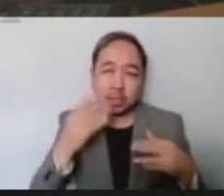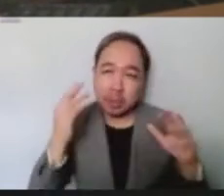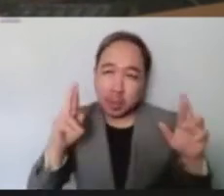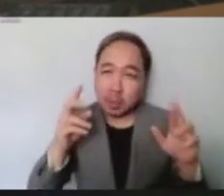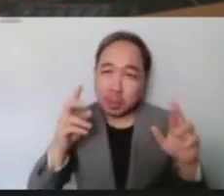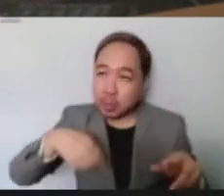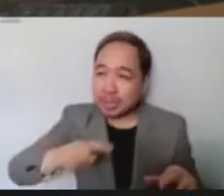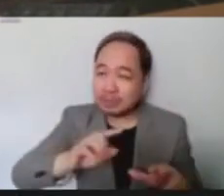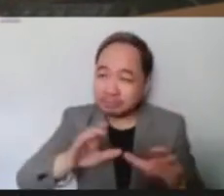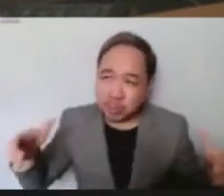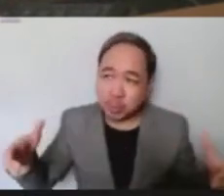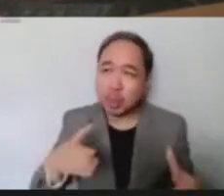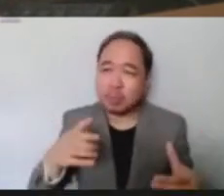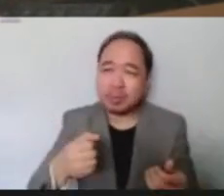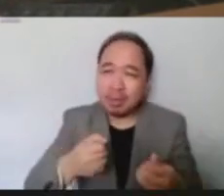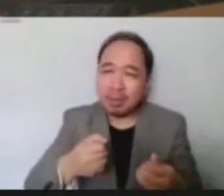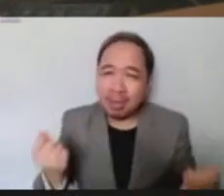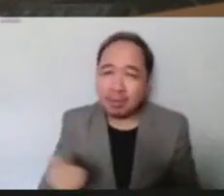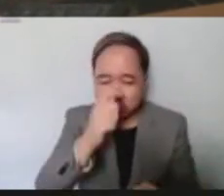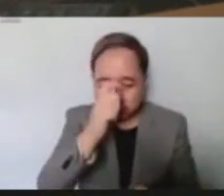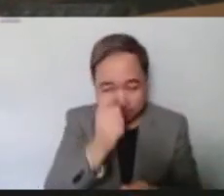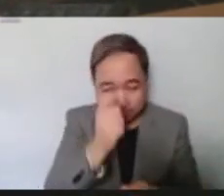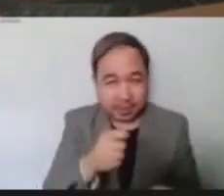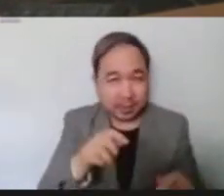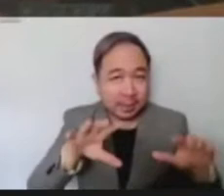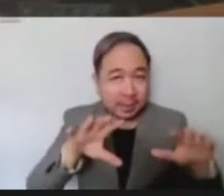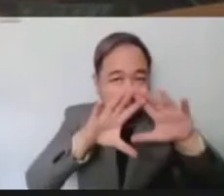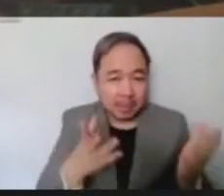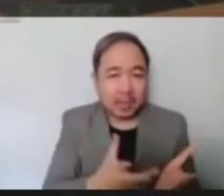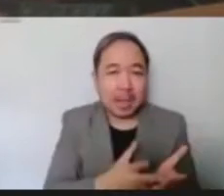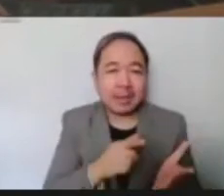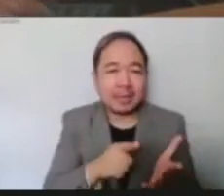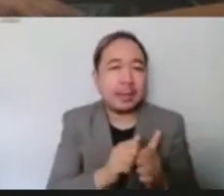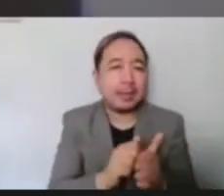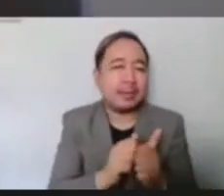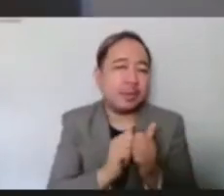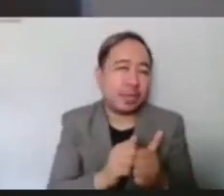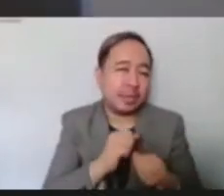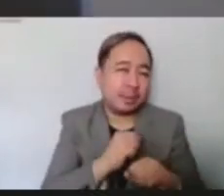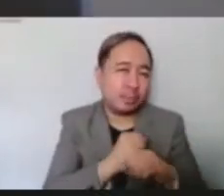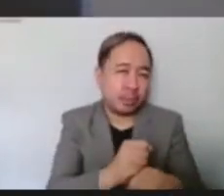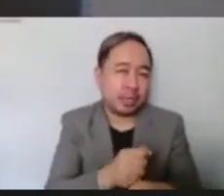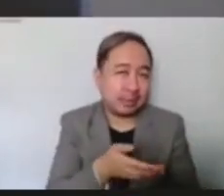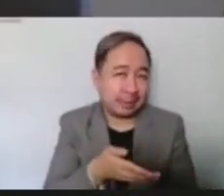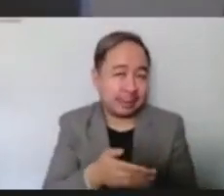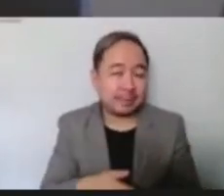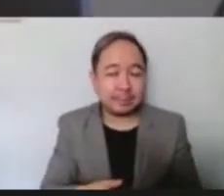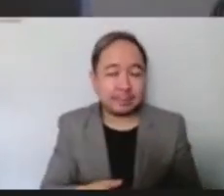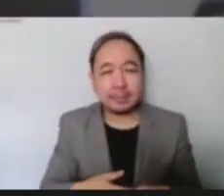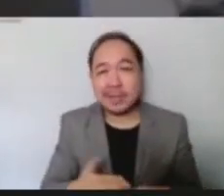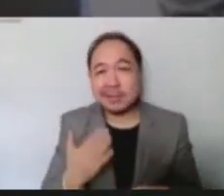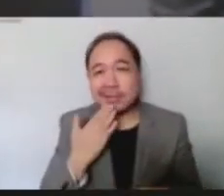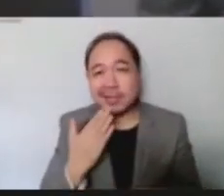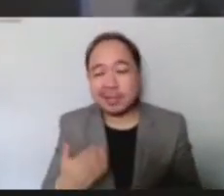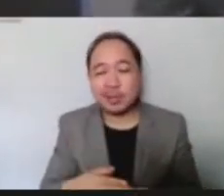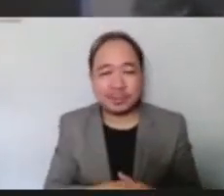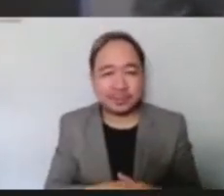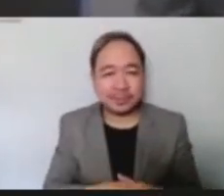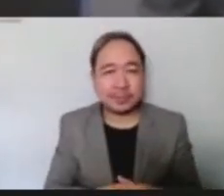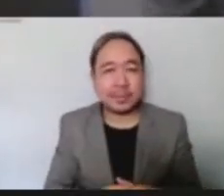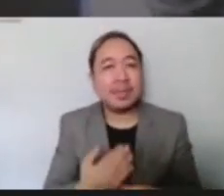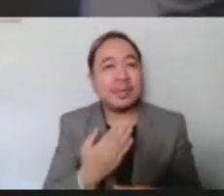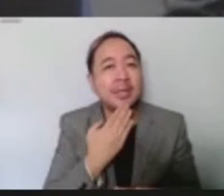act to respect the planet to protect the planet together thank you chair thank you Asia